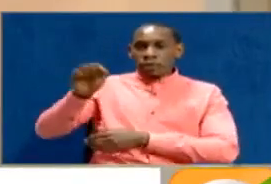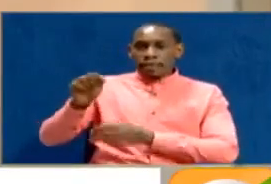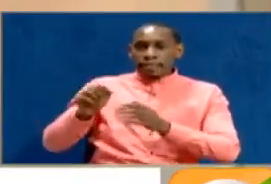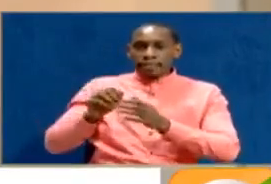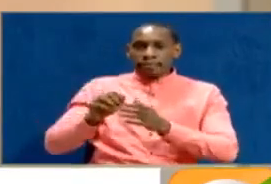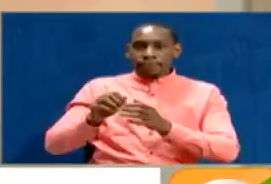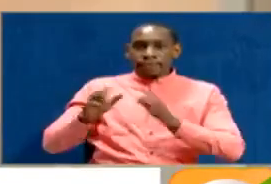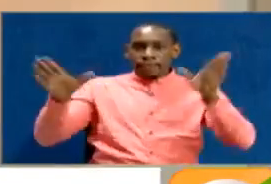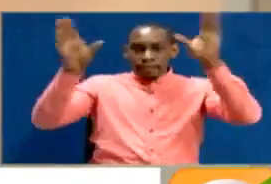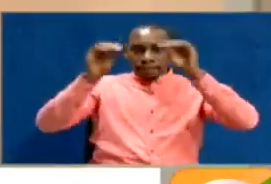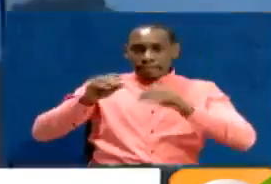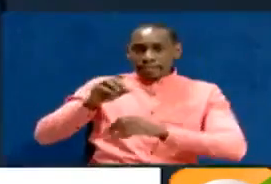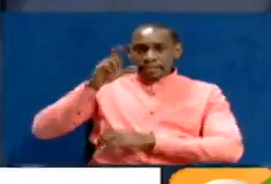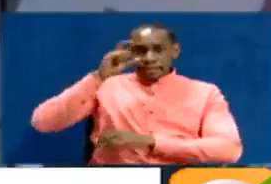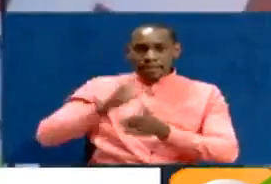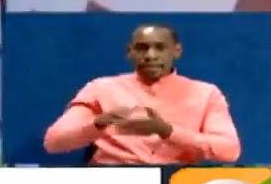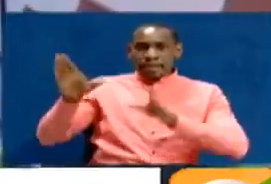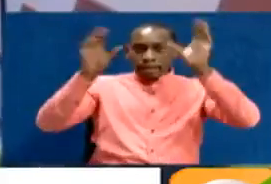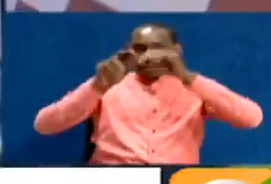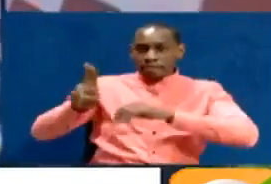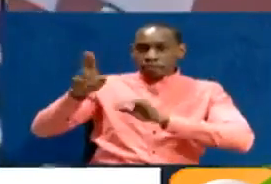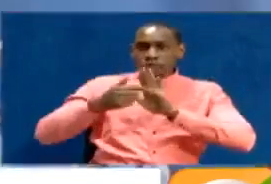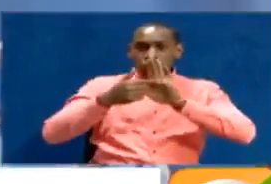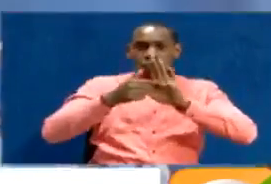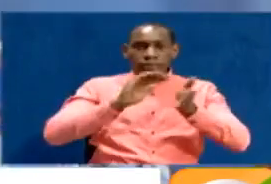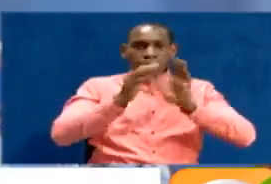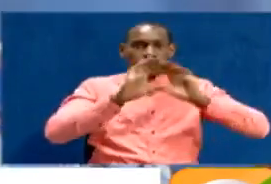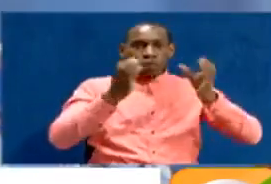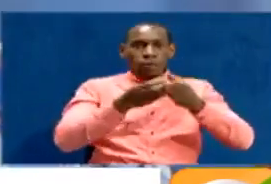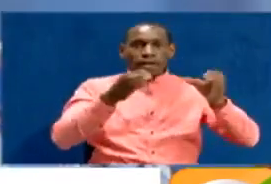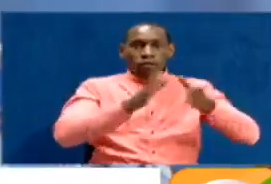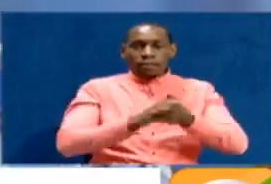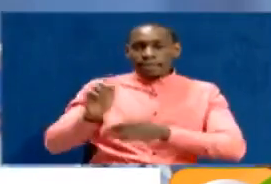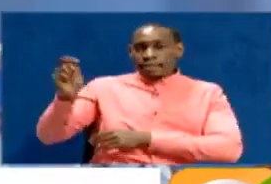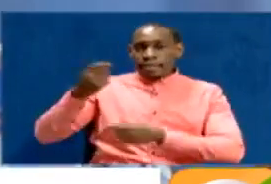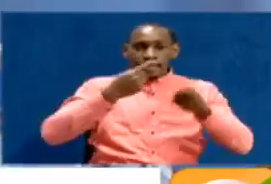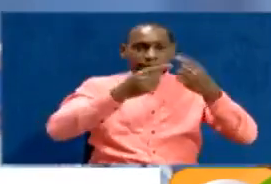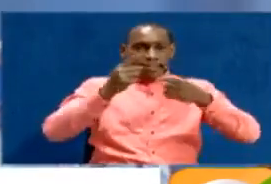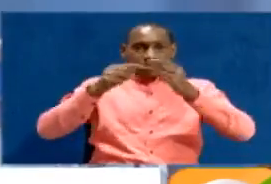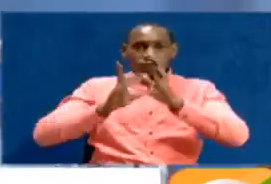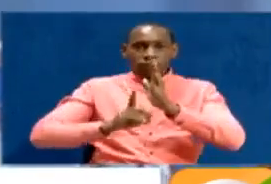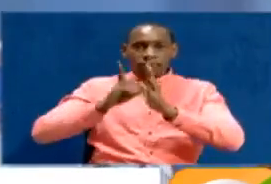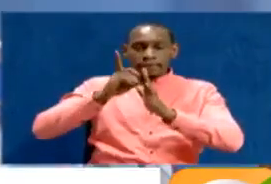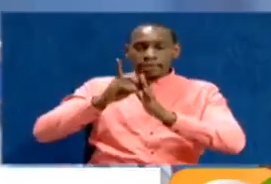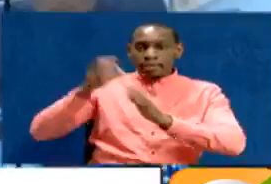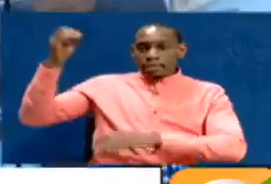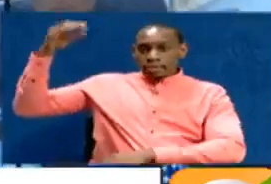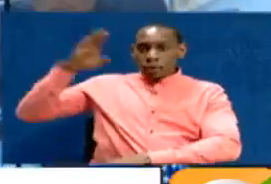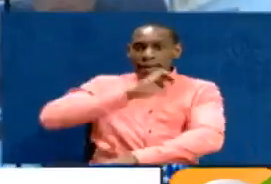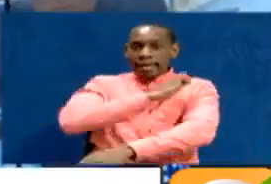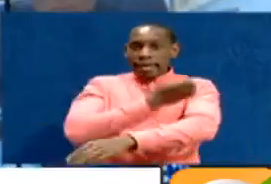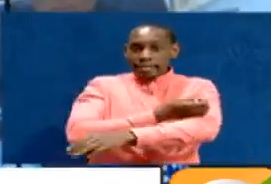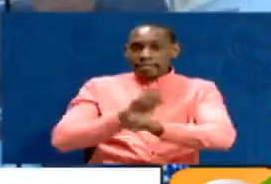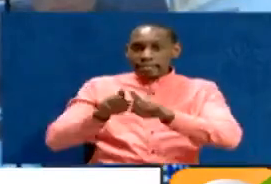Biden. President Uhuru Kenyatta showcased to the global community the country's successes in the development of renewable